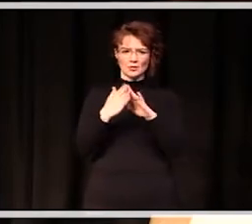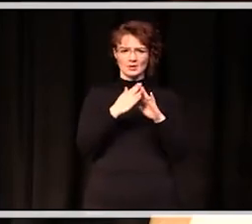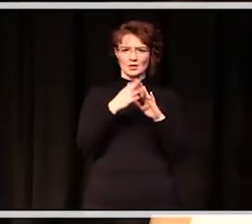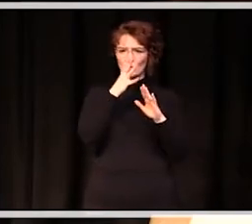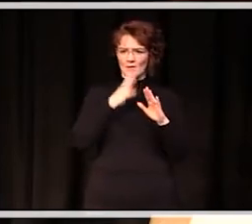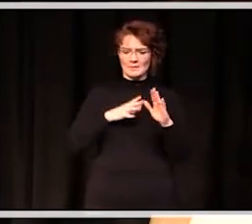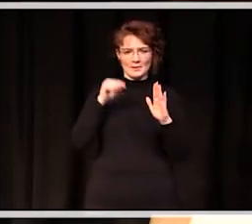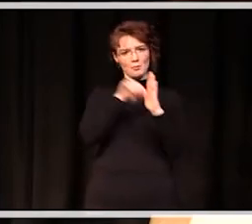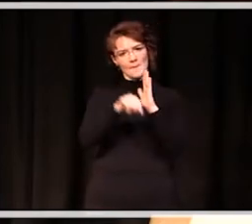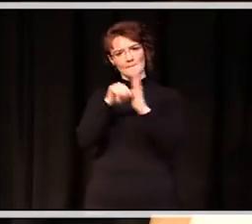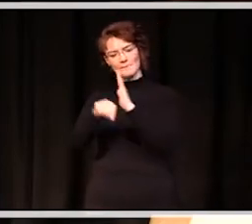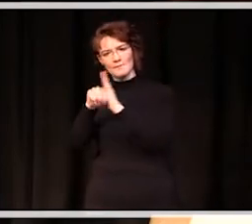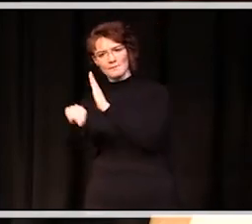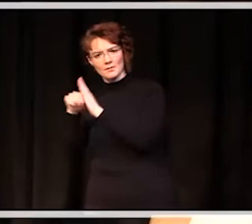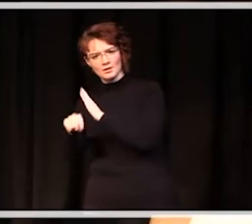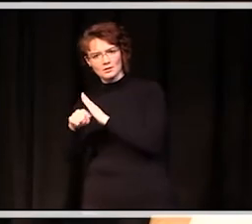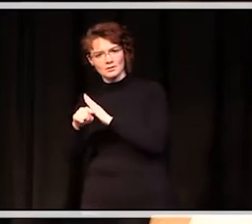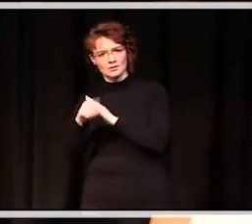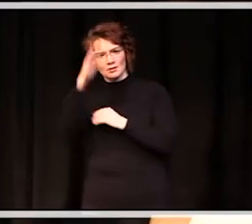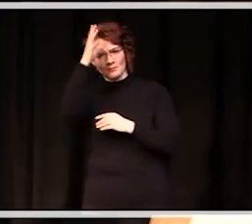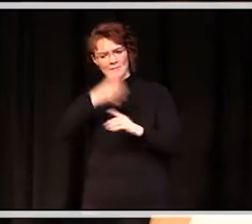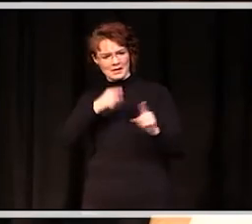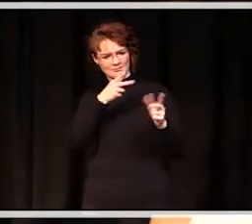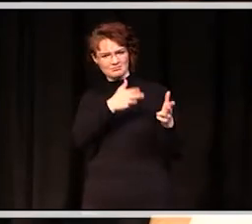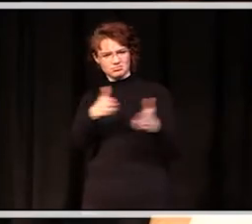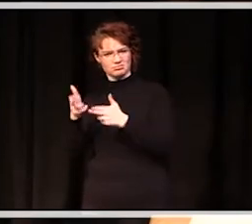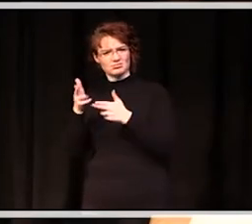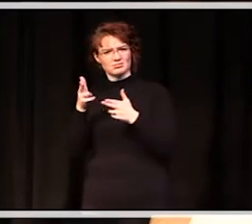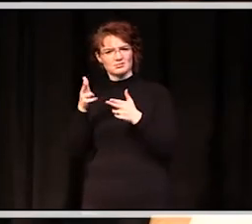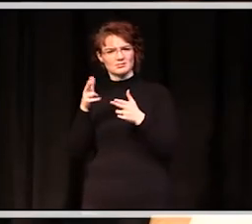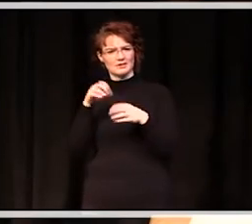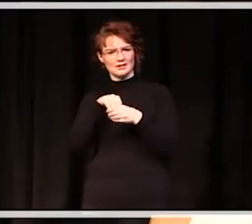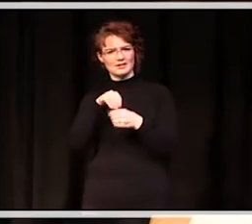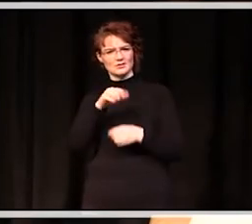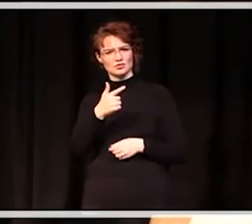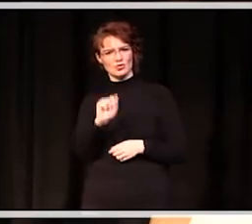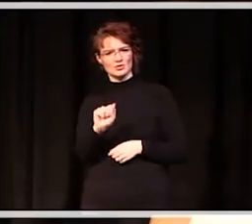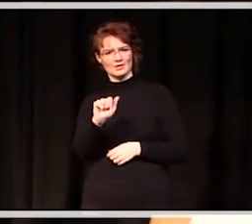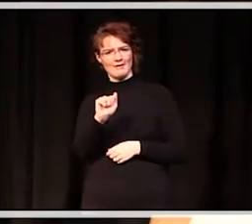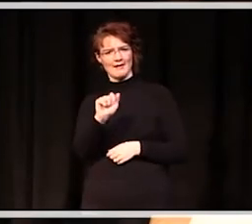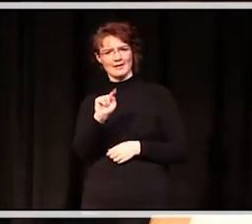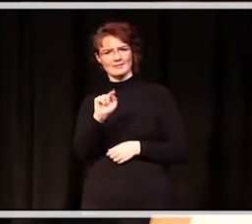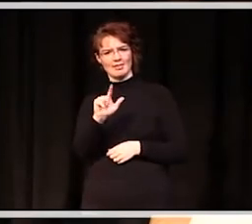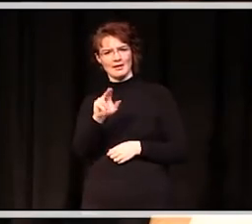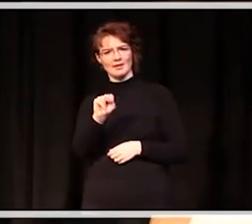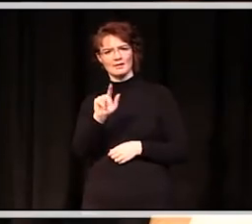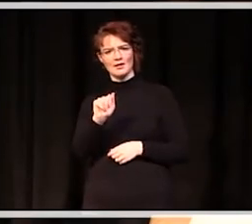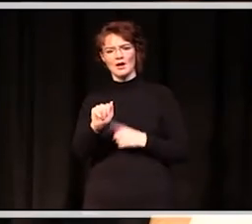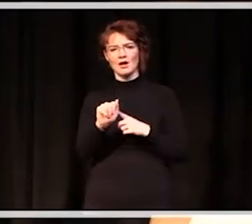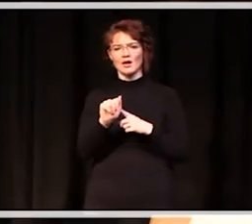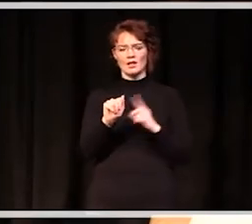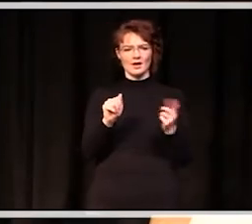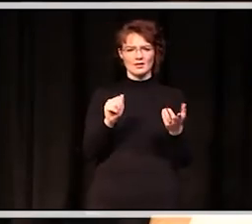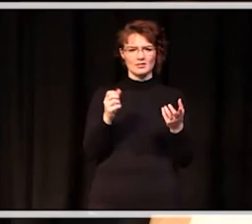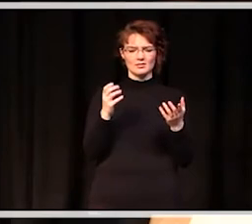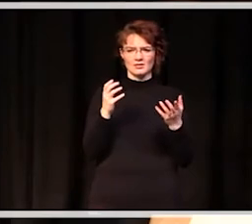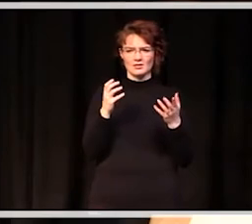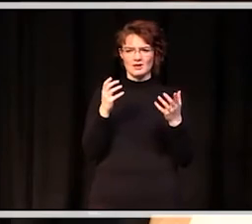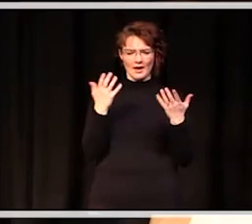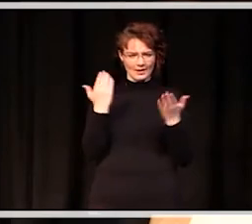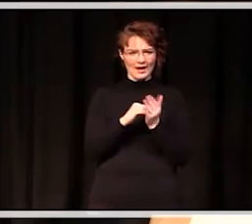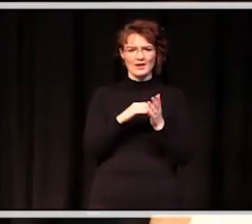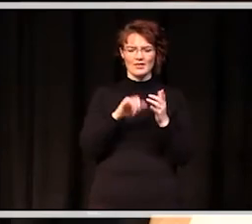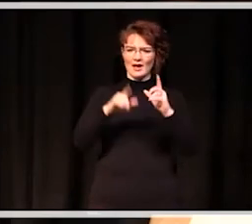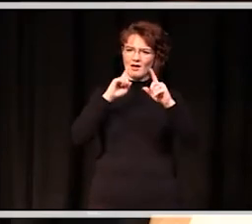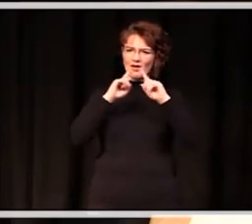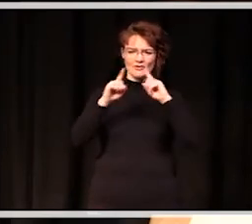women are shot in Atlanta, and we just think about, man, this conversation is just so huge. Can